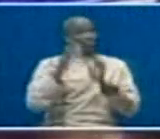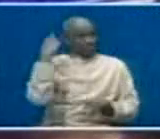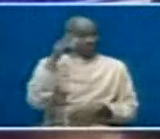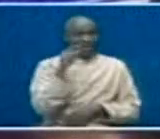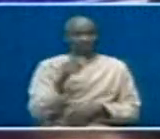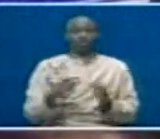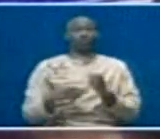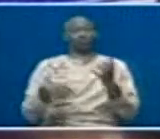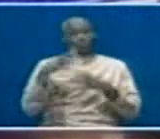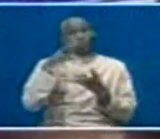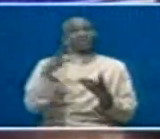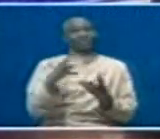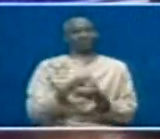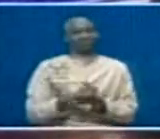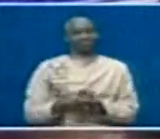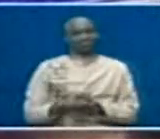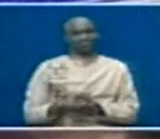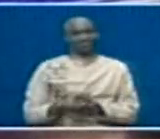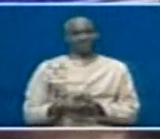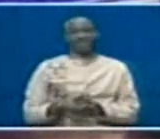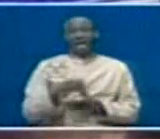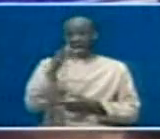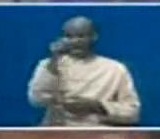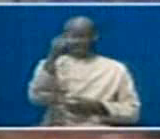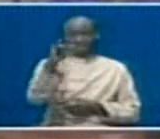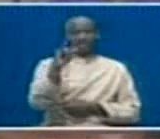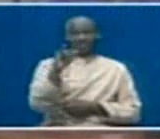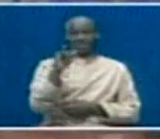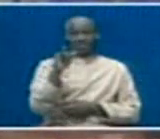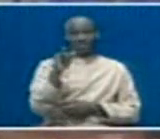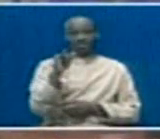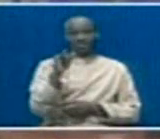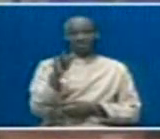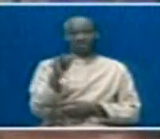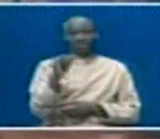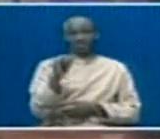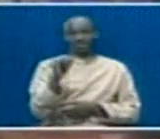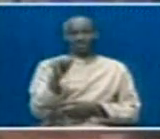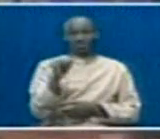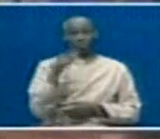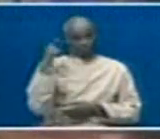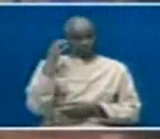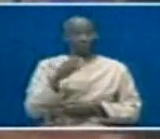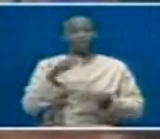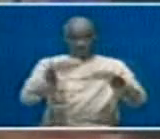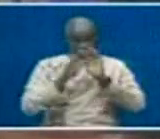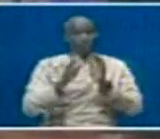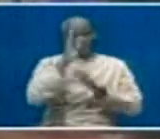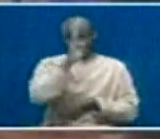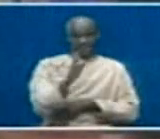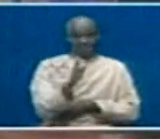good show. Smoking. That was a good show. Anyway, yeah. Now, Ali Mazrui, please. We're going to bury him on Sunday. Sunday,